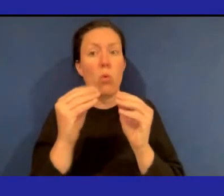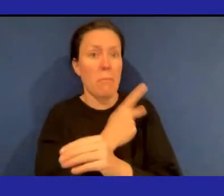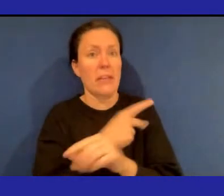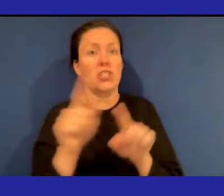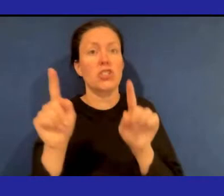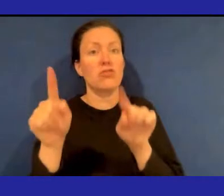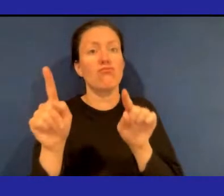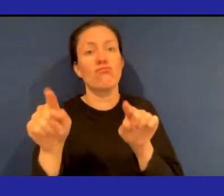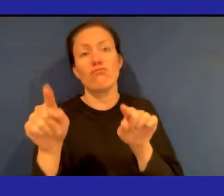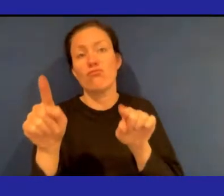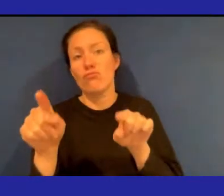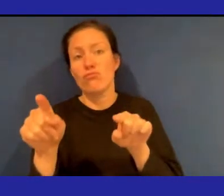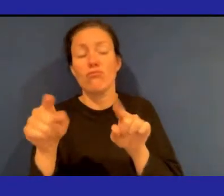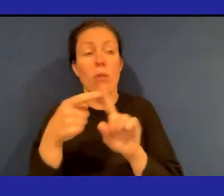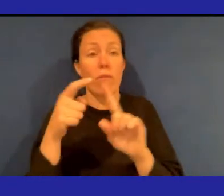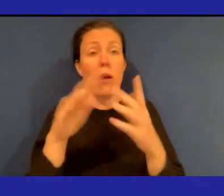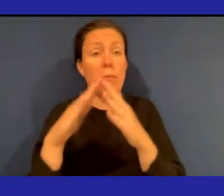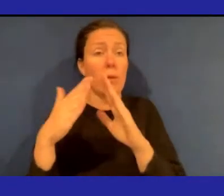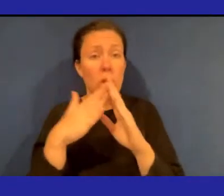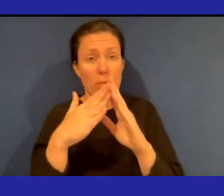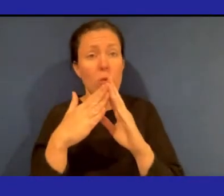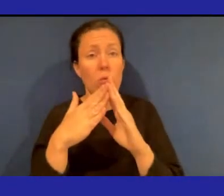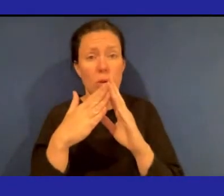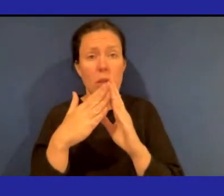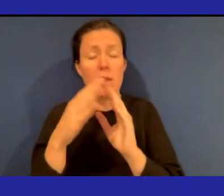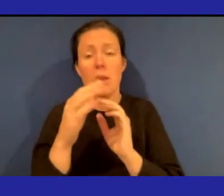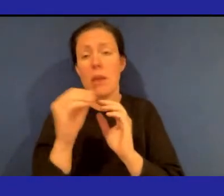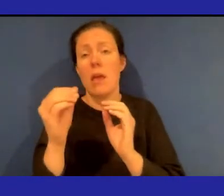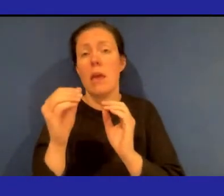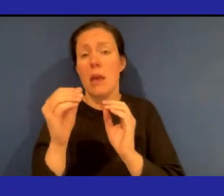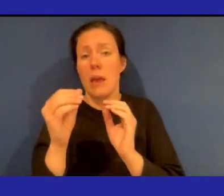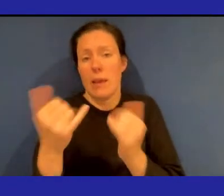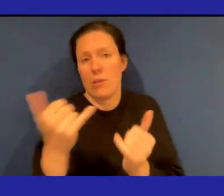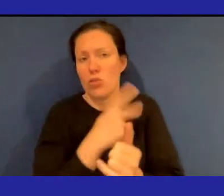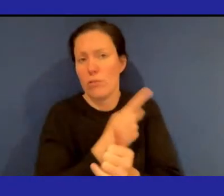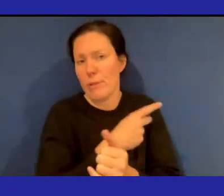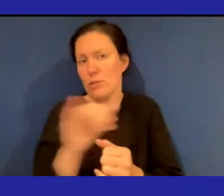the community as well as those who we currently have as patients